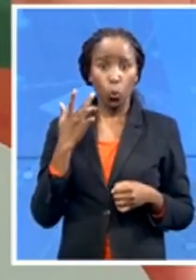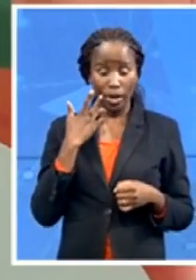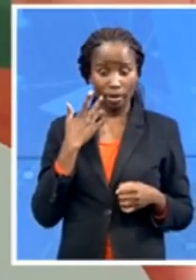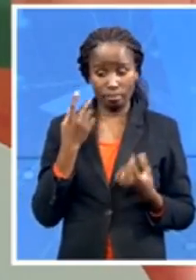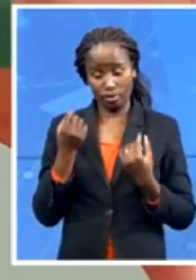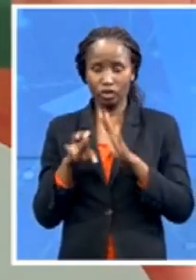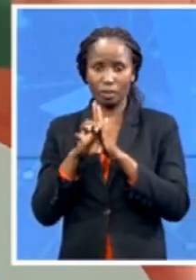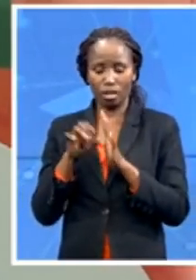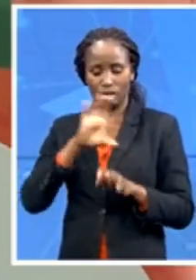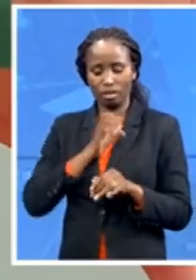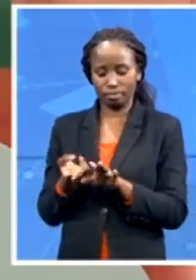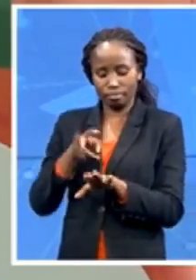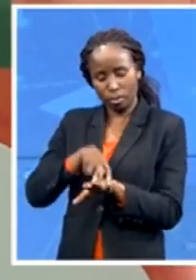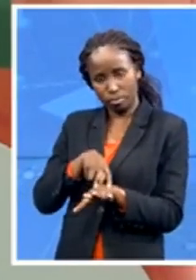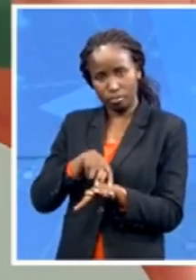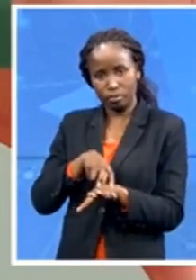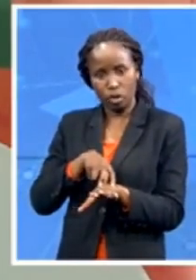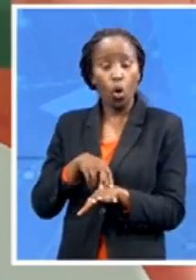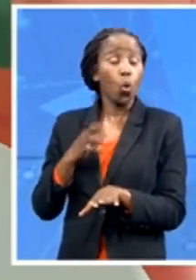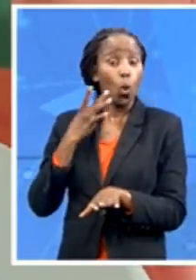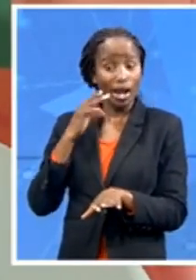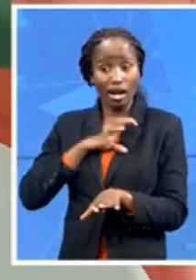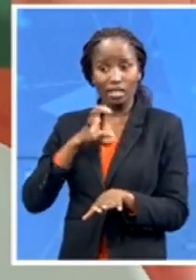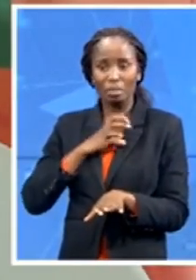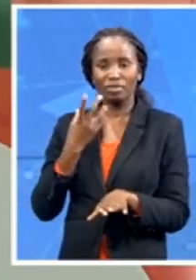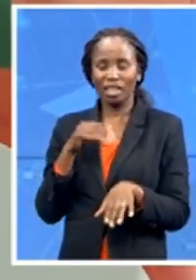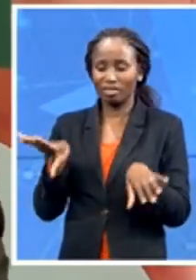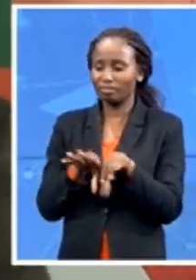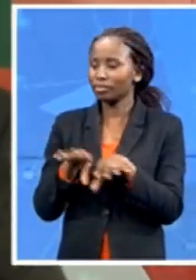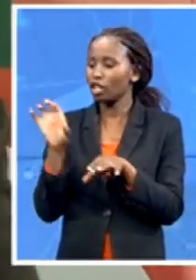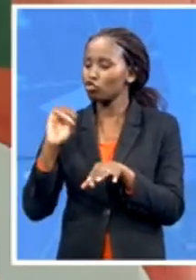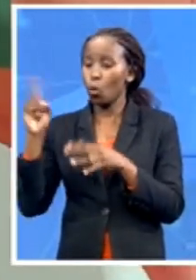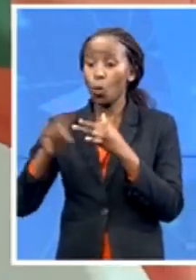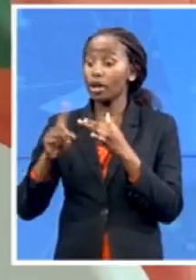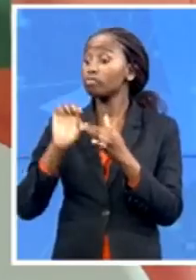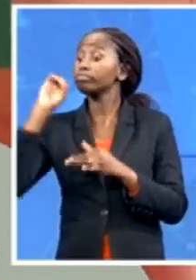out of a window to make them pick it up. Indeed,